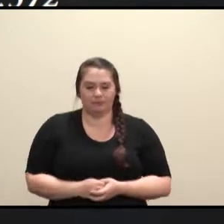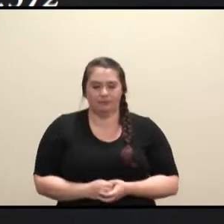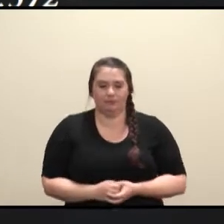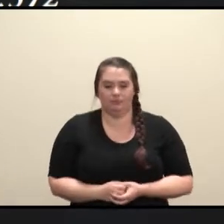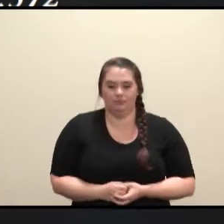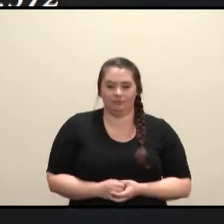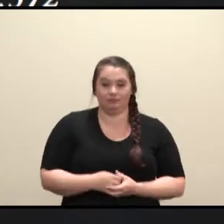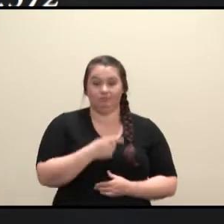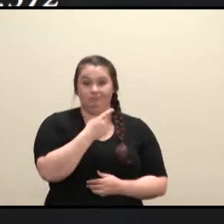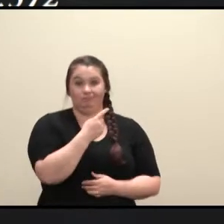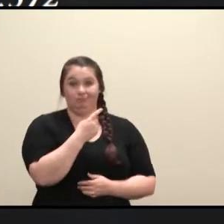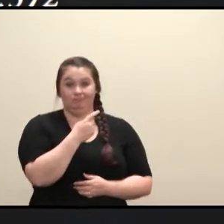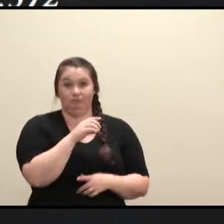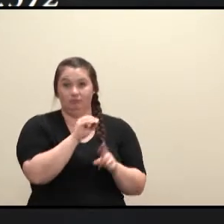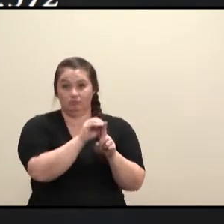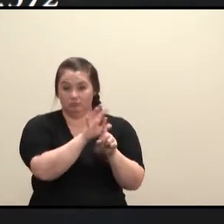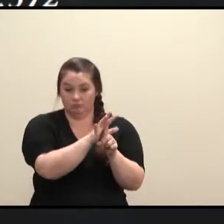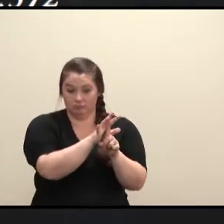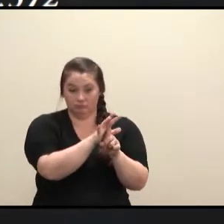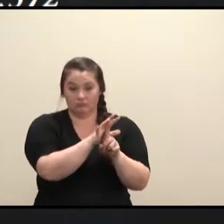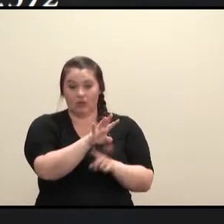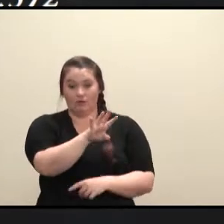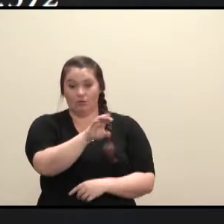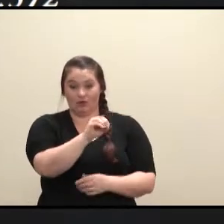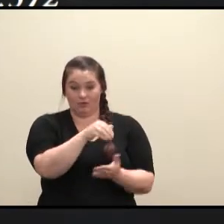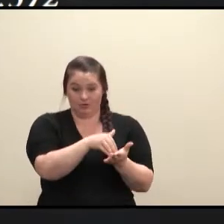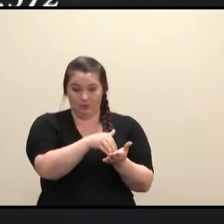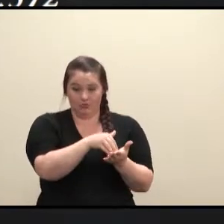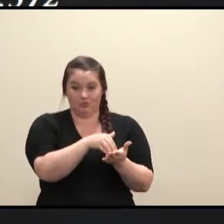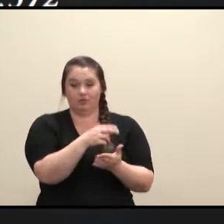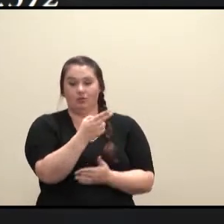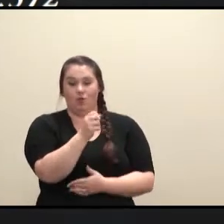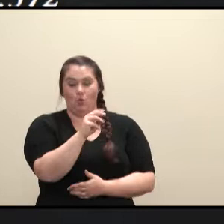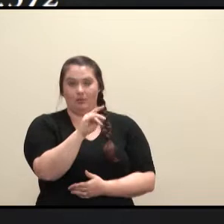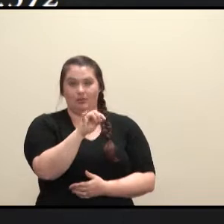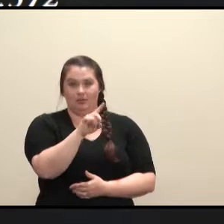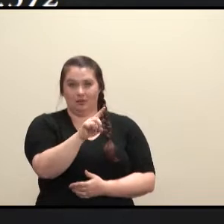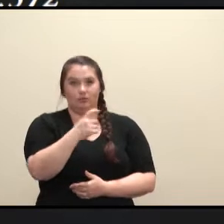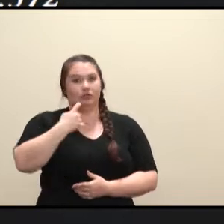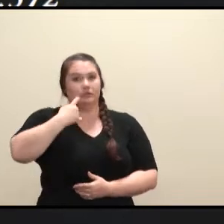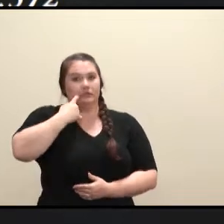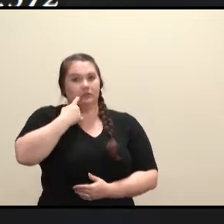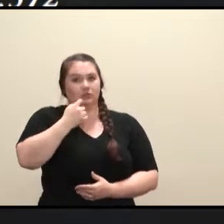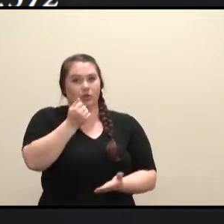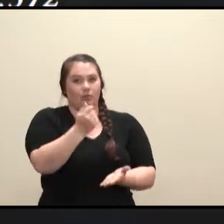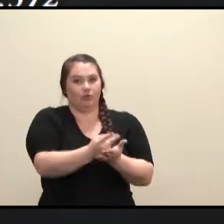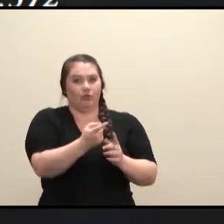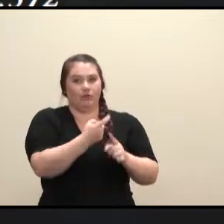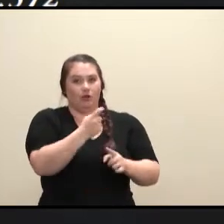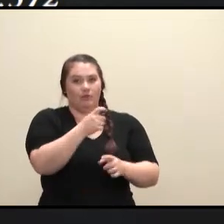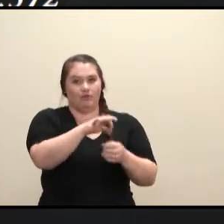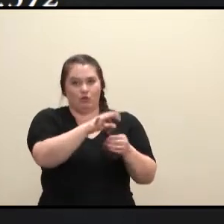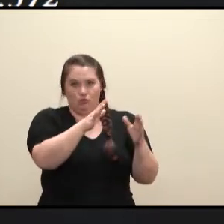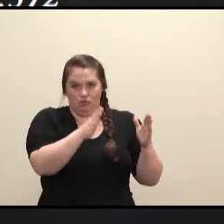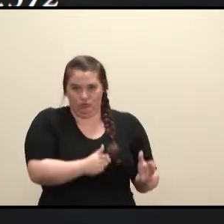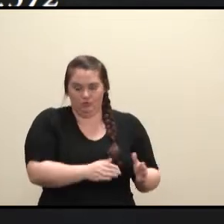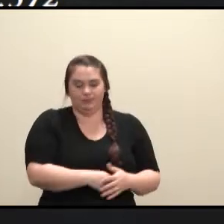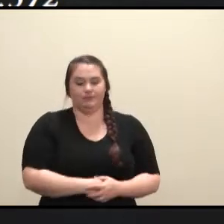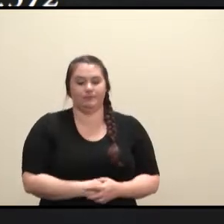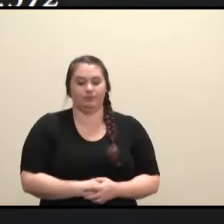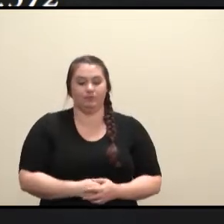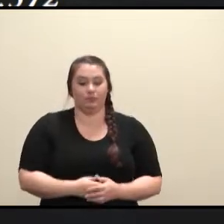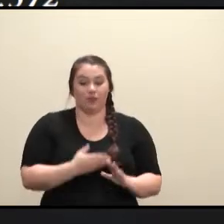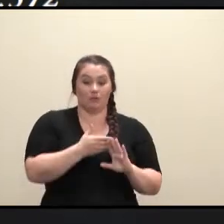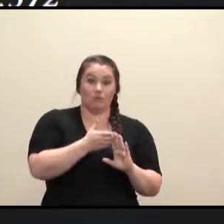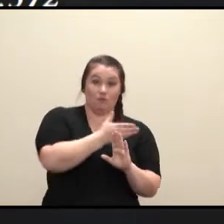So this is the impact of that $40,000 homestead exemption that was just approved by the voters. With the previous